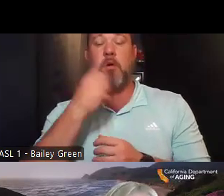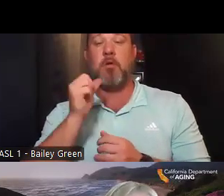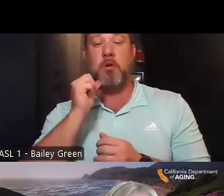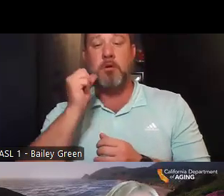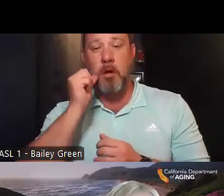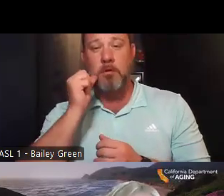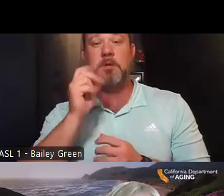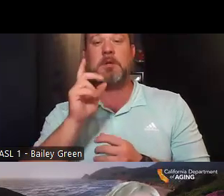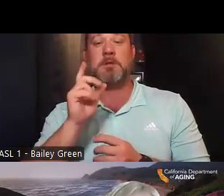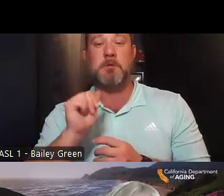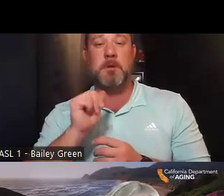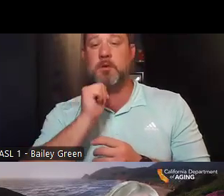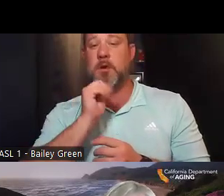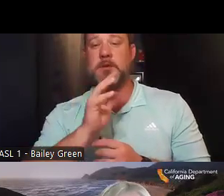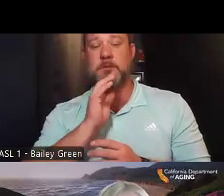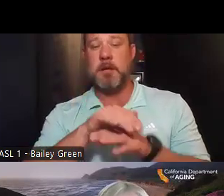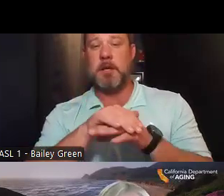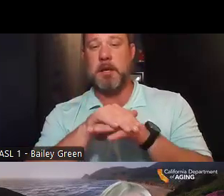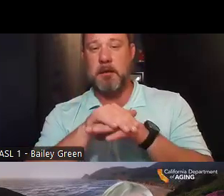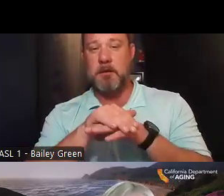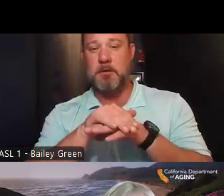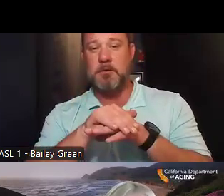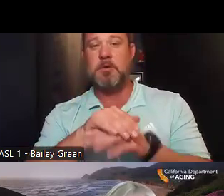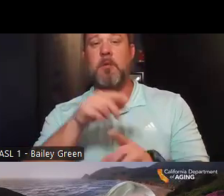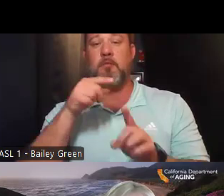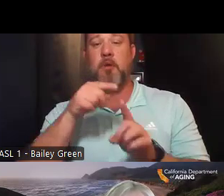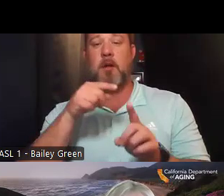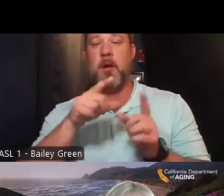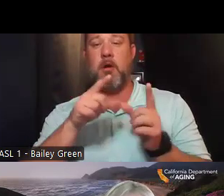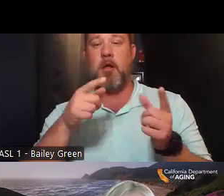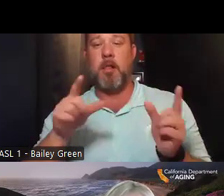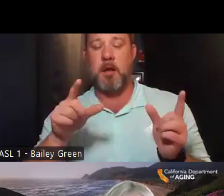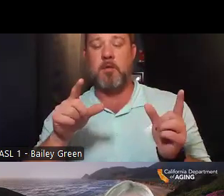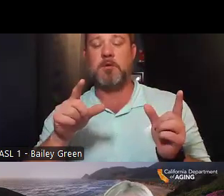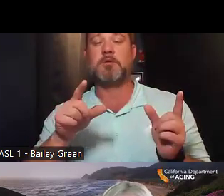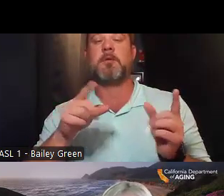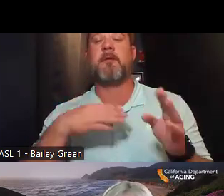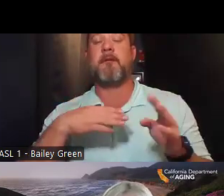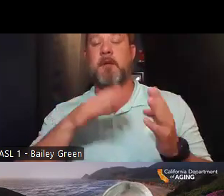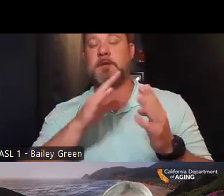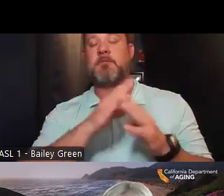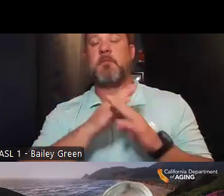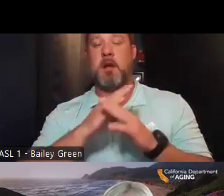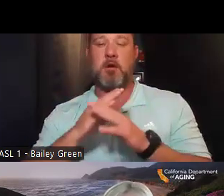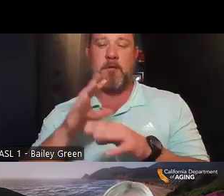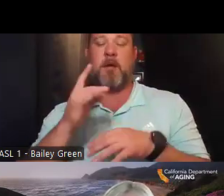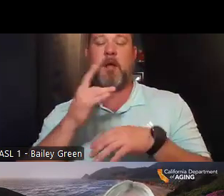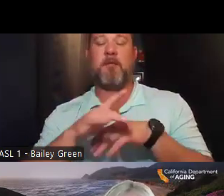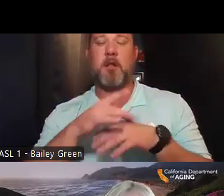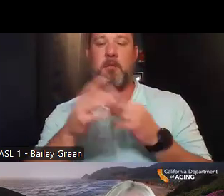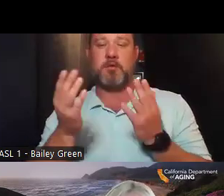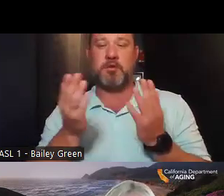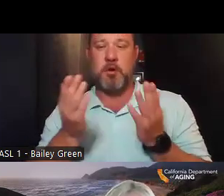with disabilities who do not speak English as their primary language disproportionately face barriers in finding available